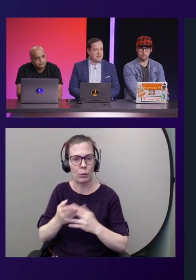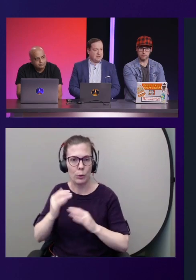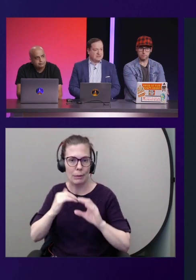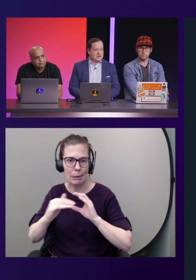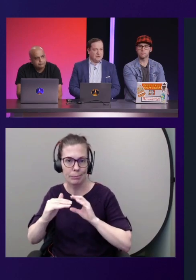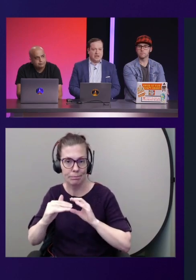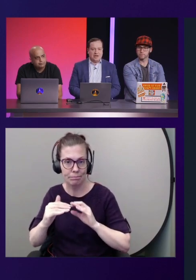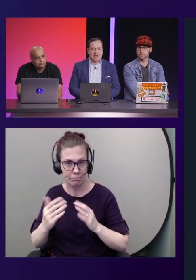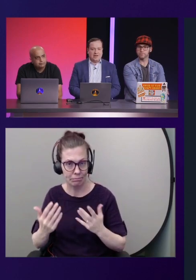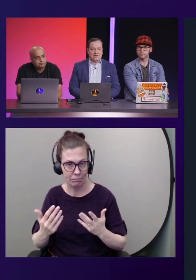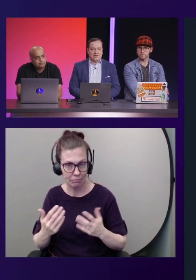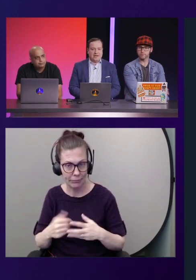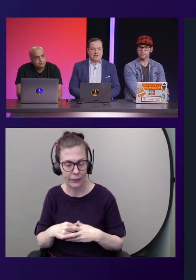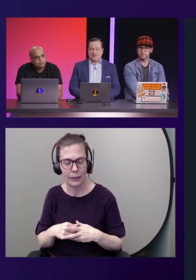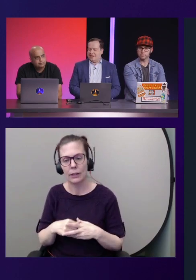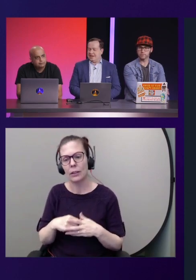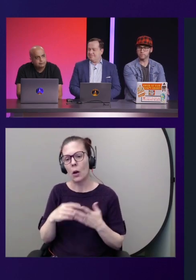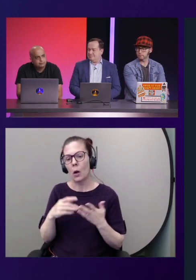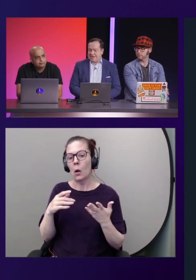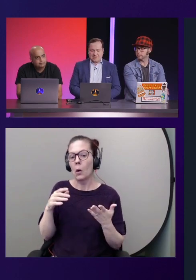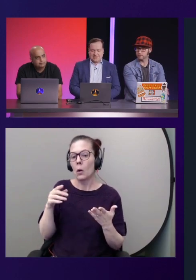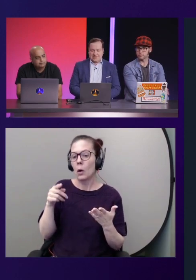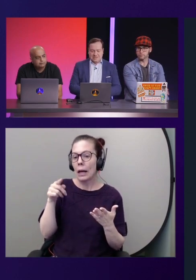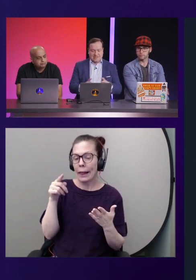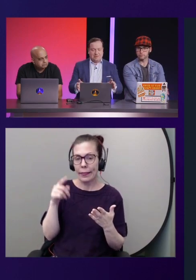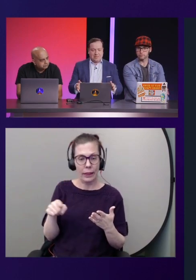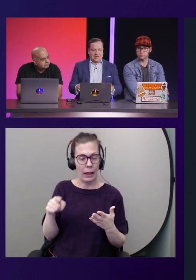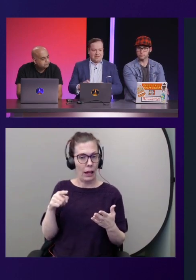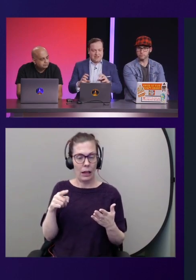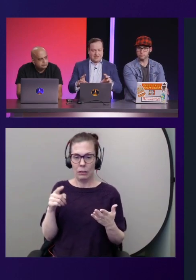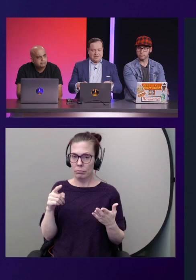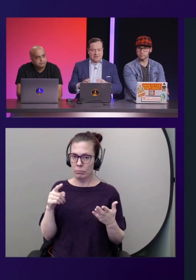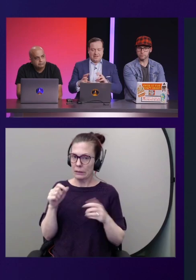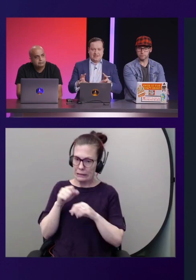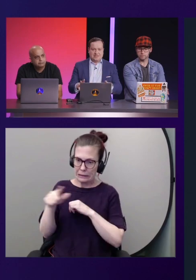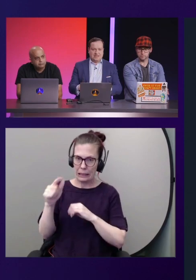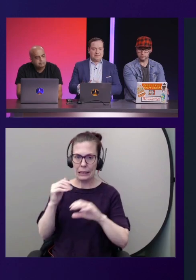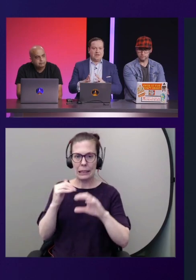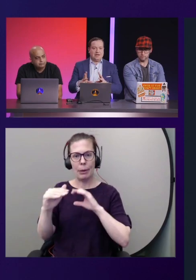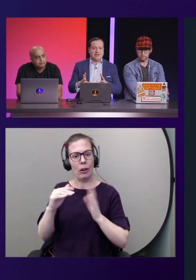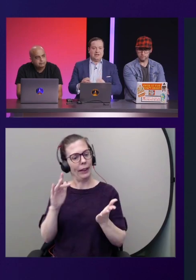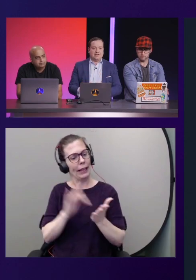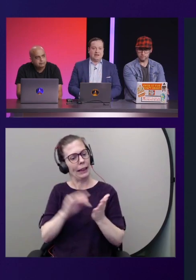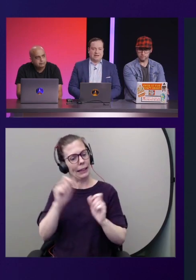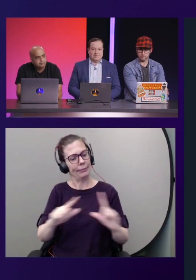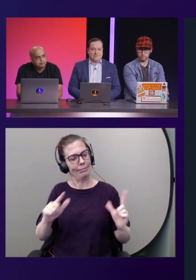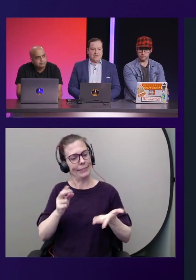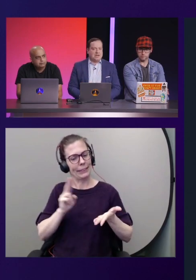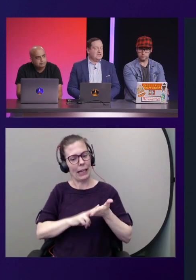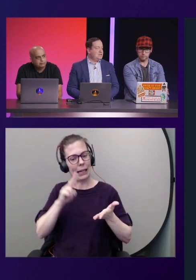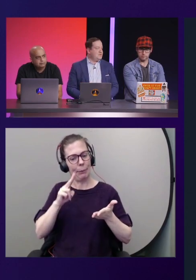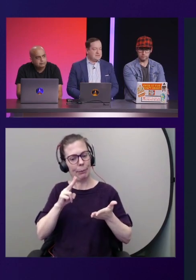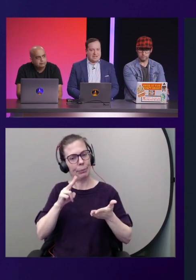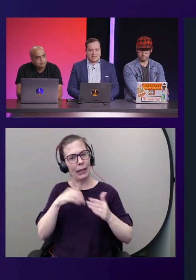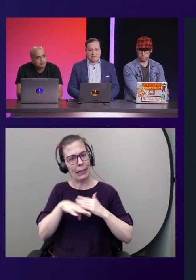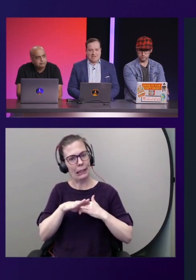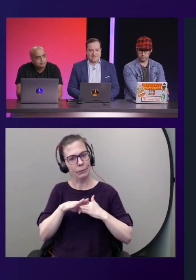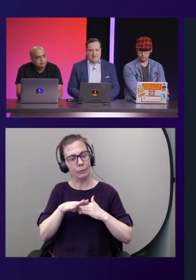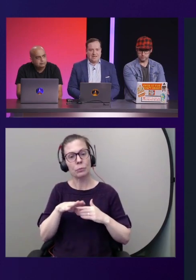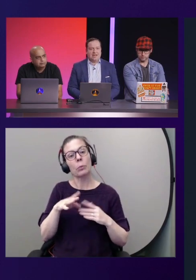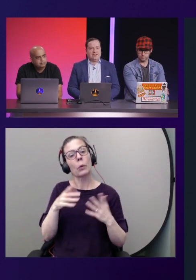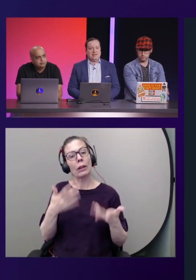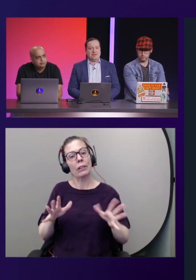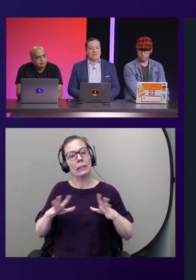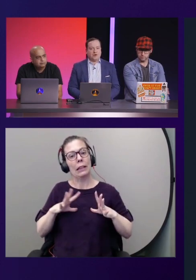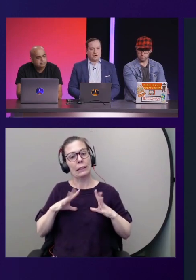right? So I can send them an email, they can click, they can sign up, and they can log in. As soon as they accept the